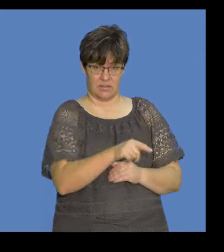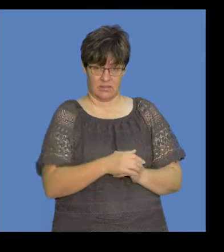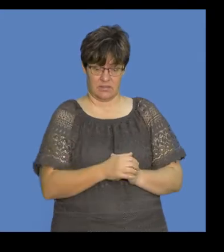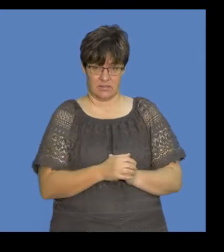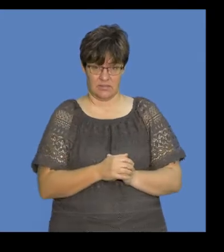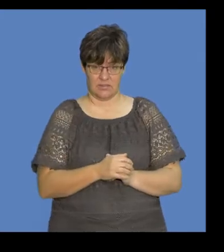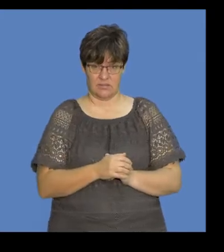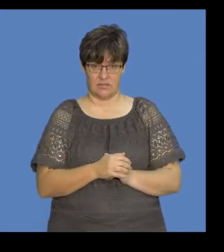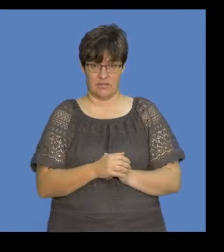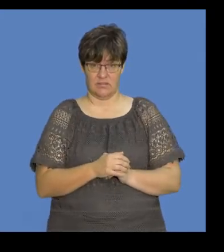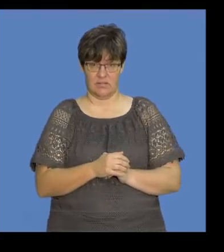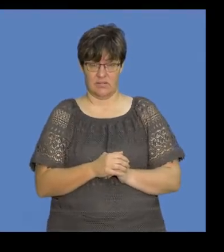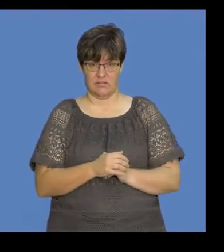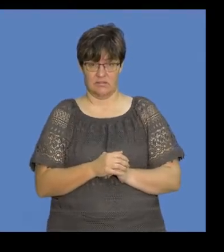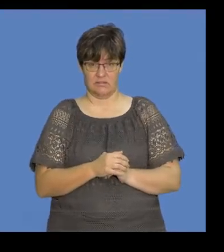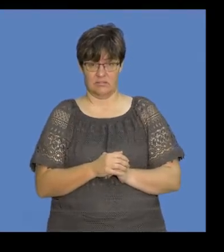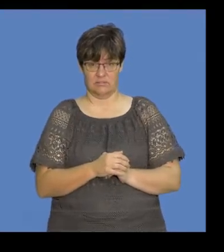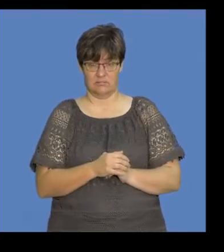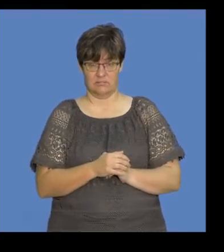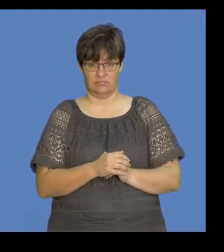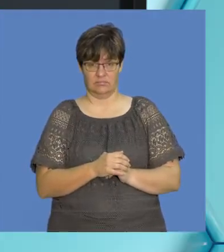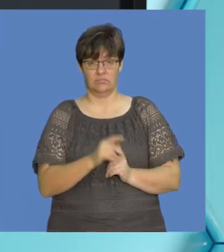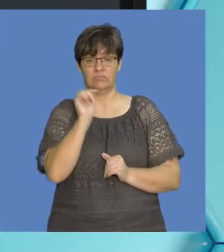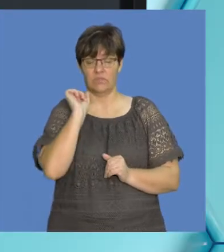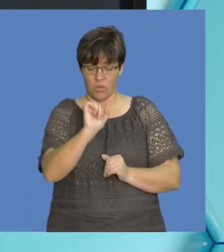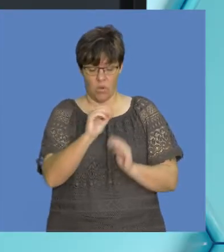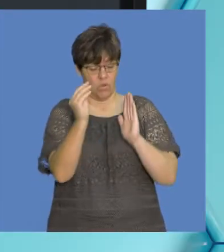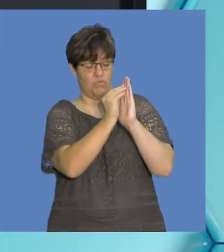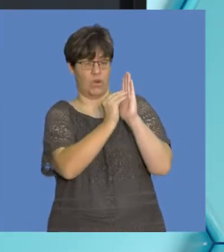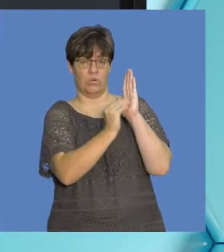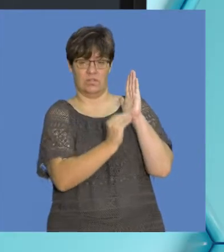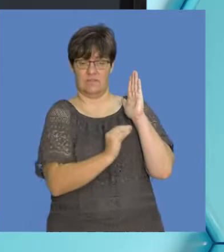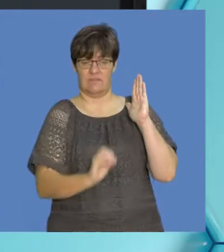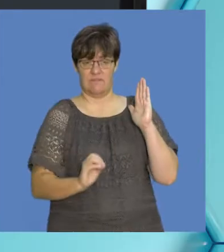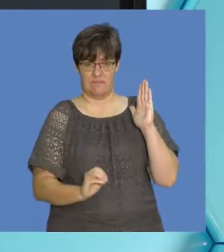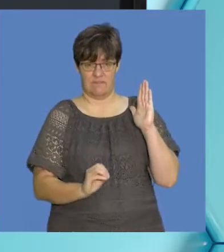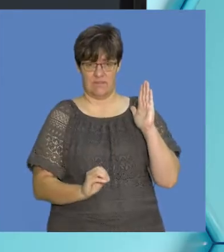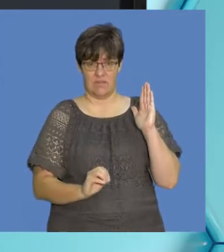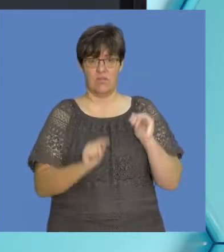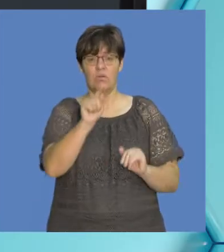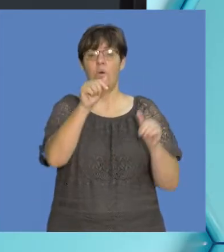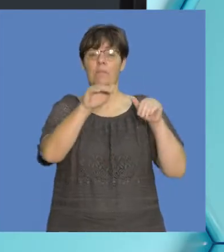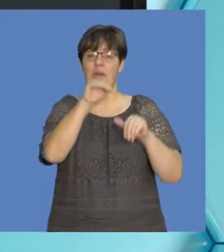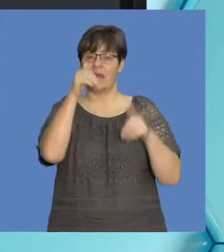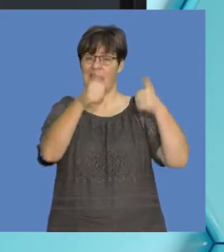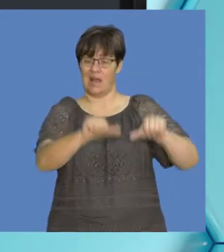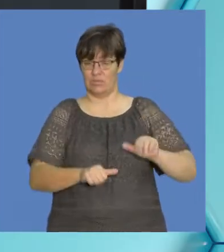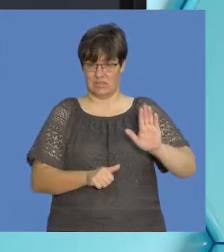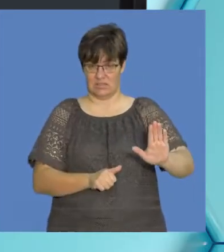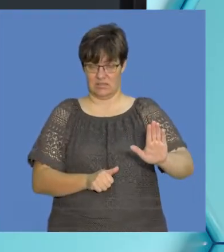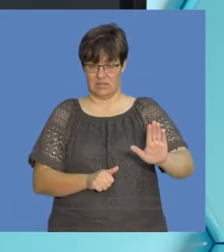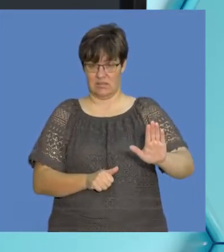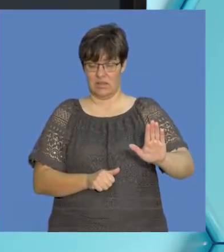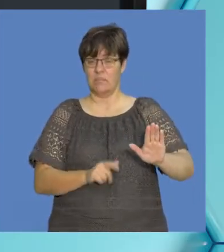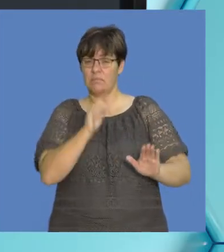happens? You have your records. What are your records? Your bank account, right? When we say